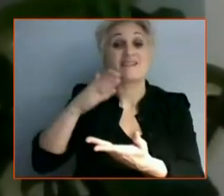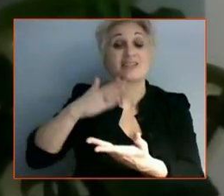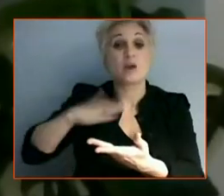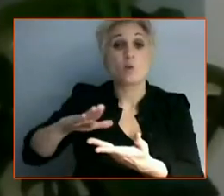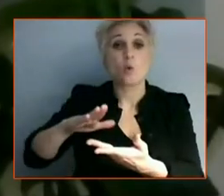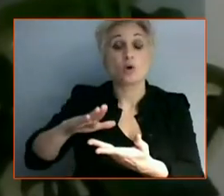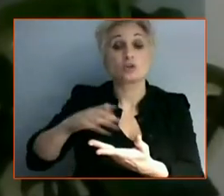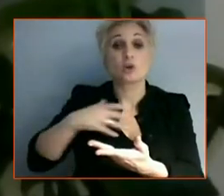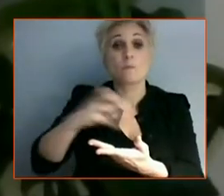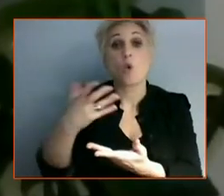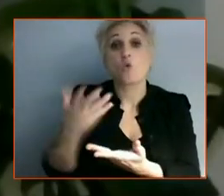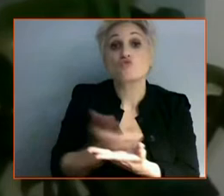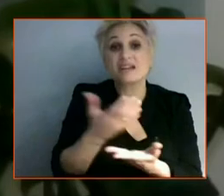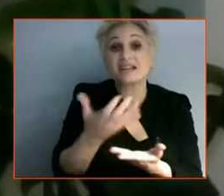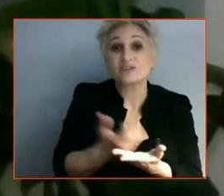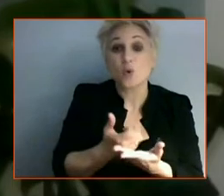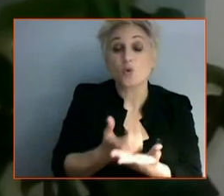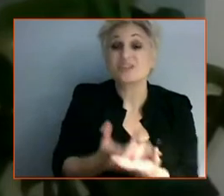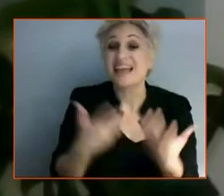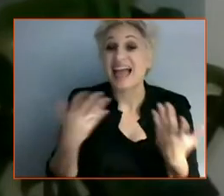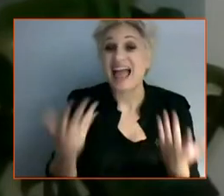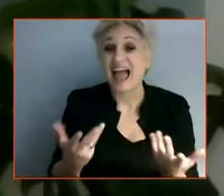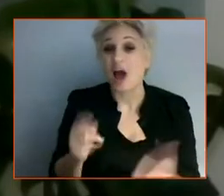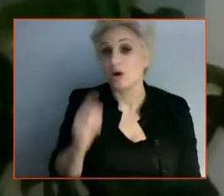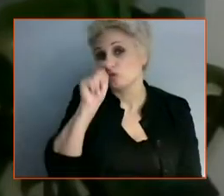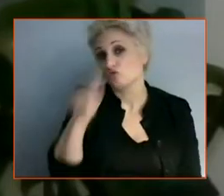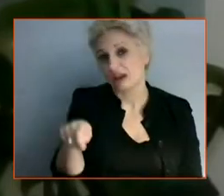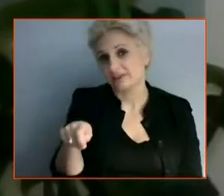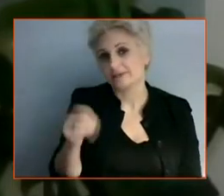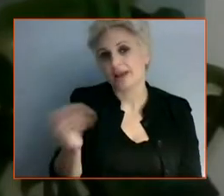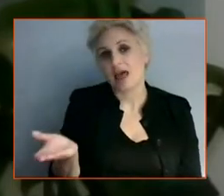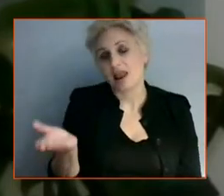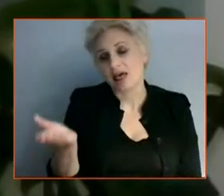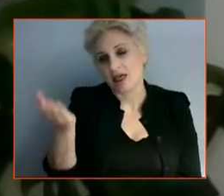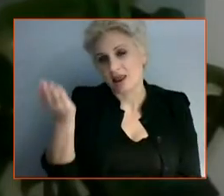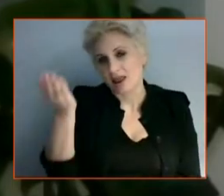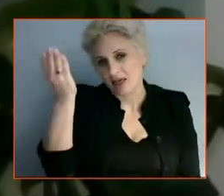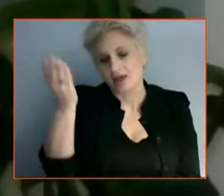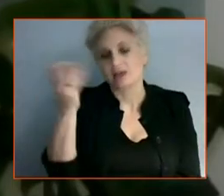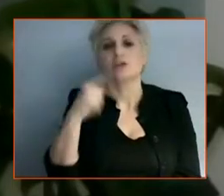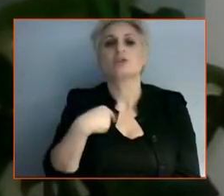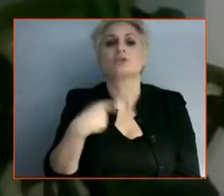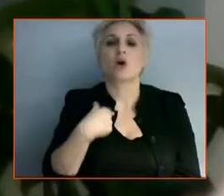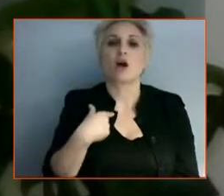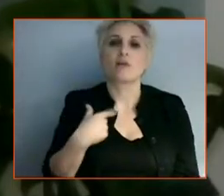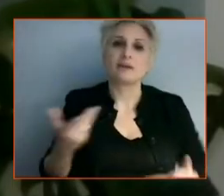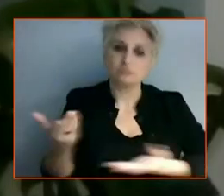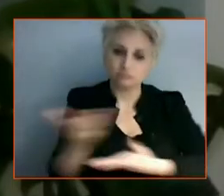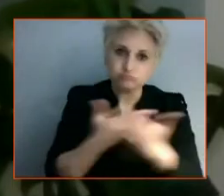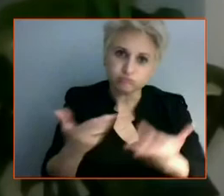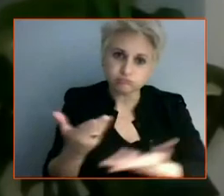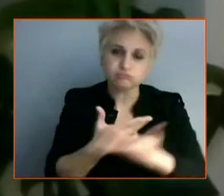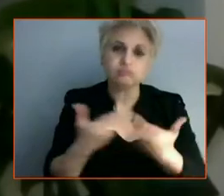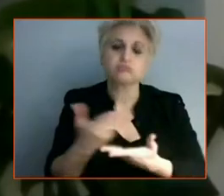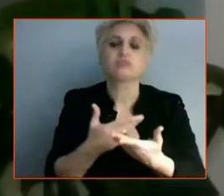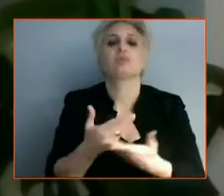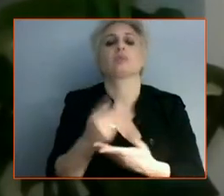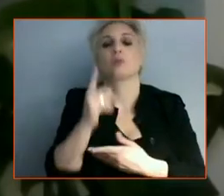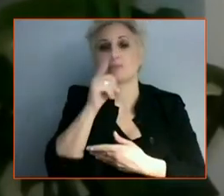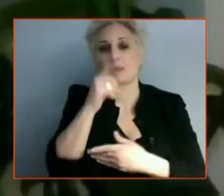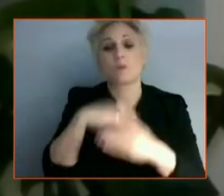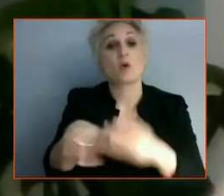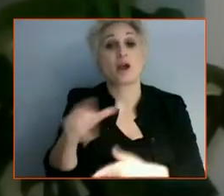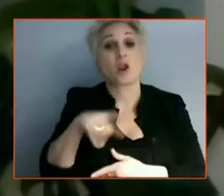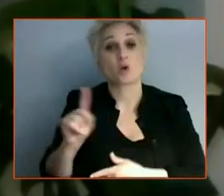been lobbying and working with Anaya Mahuta as the Minister for Local Government on this as well. The flip side of procurement is